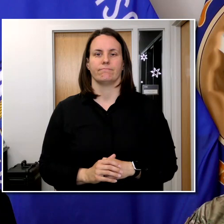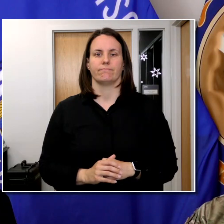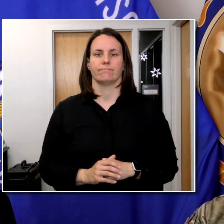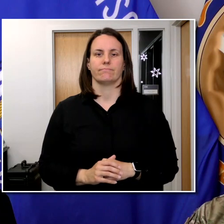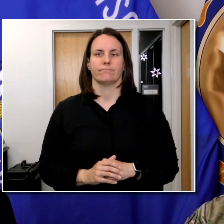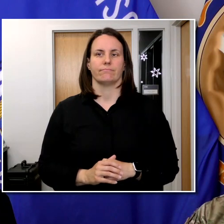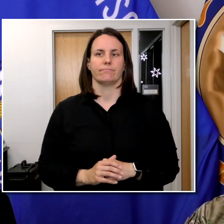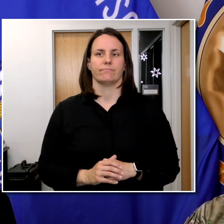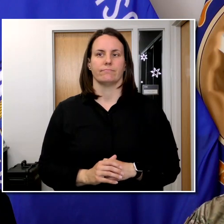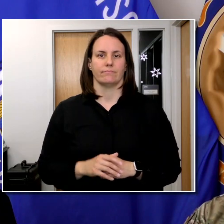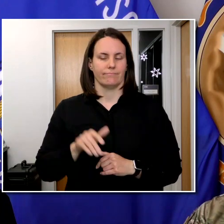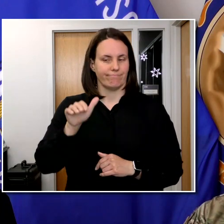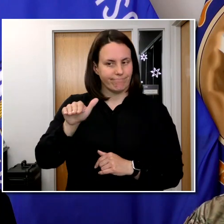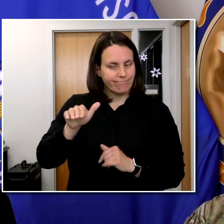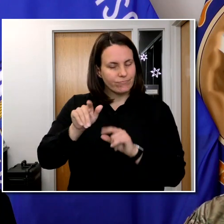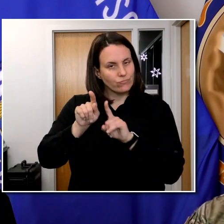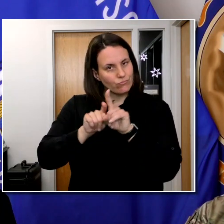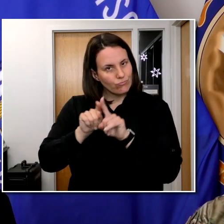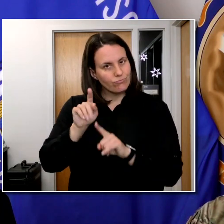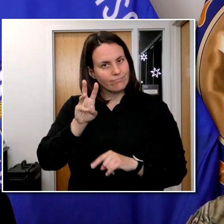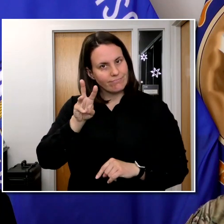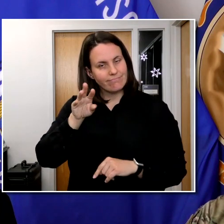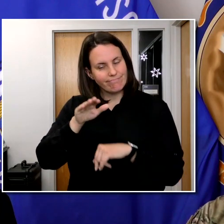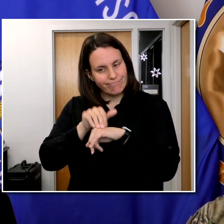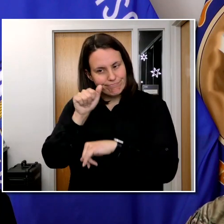As a reminder, *6 to unmute your line.